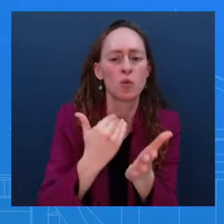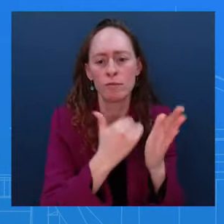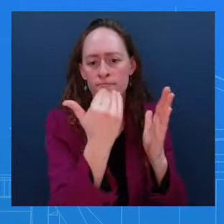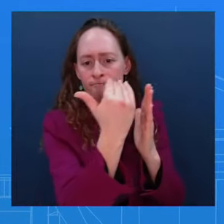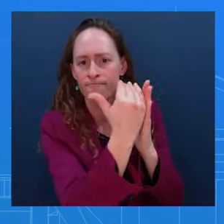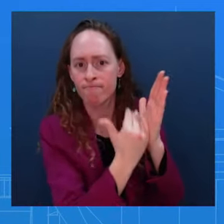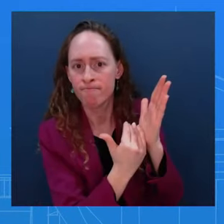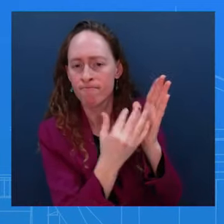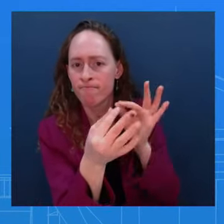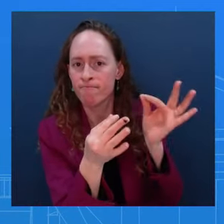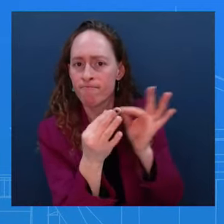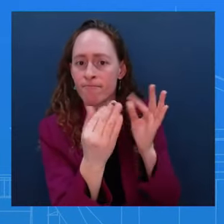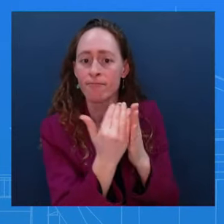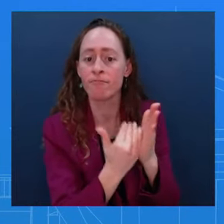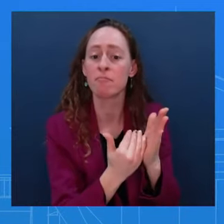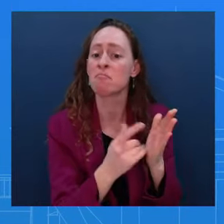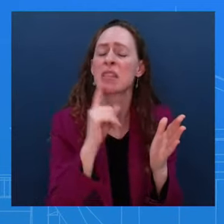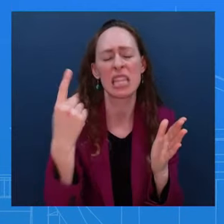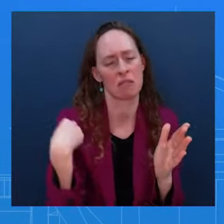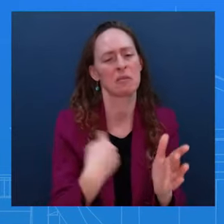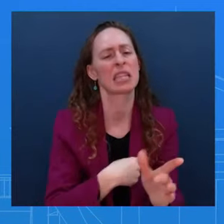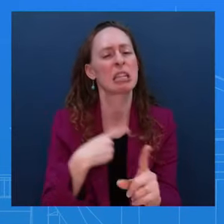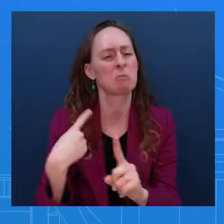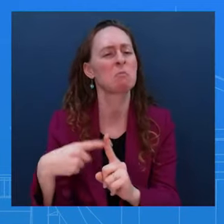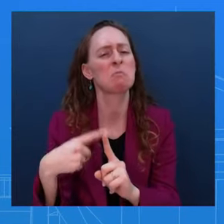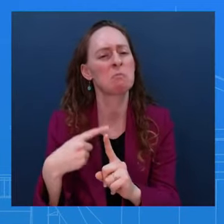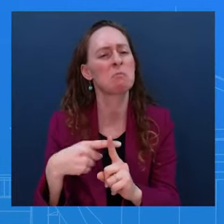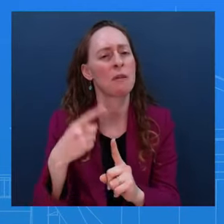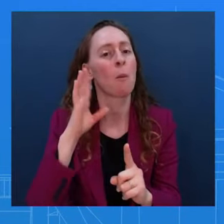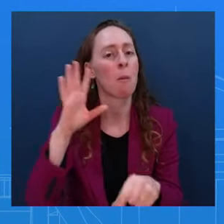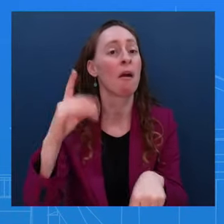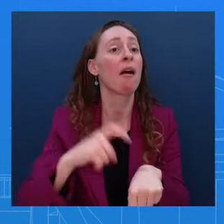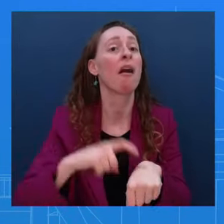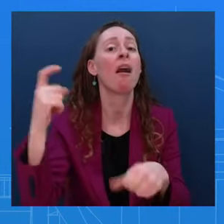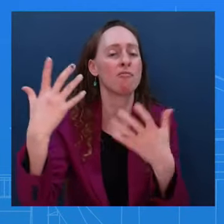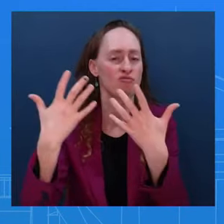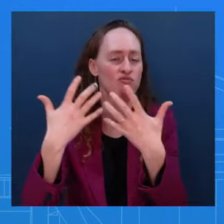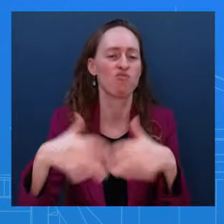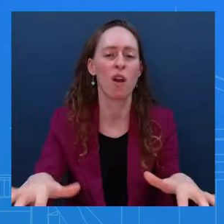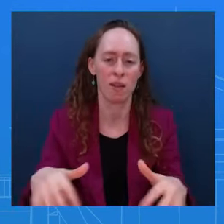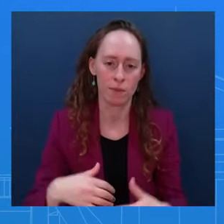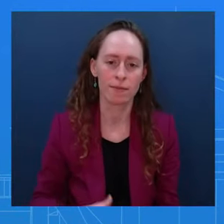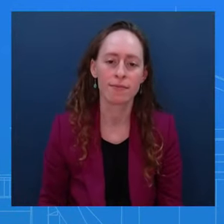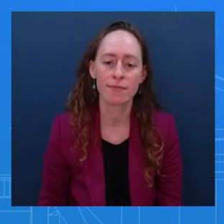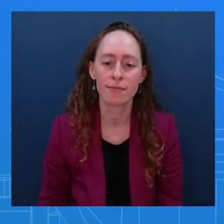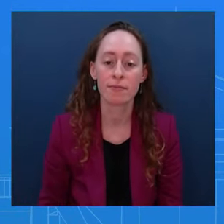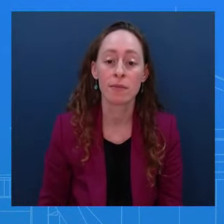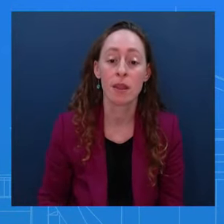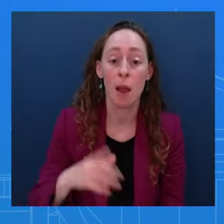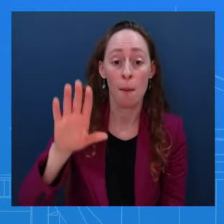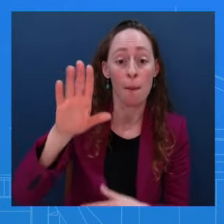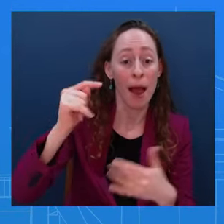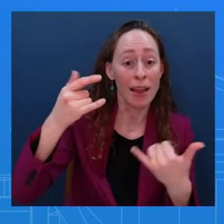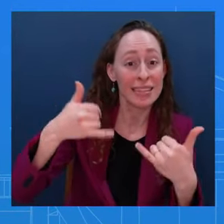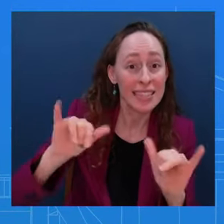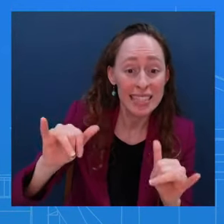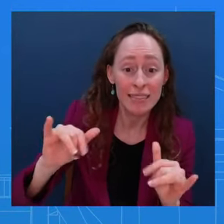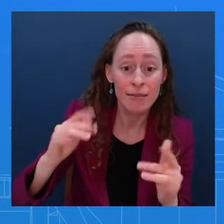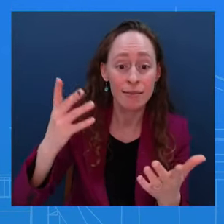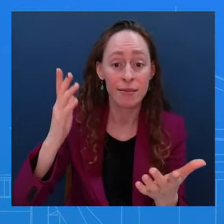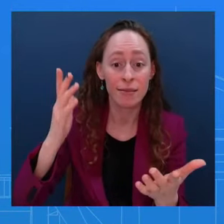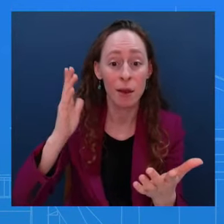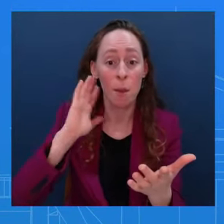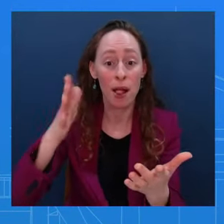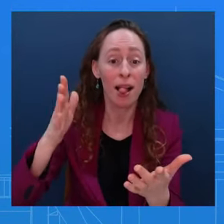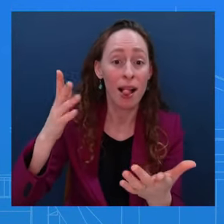that that will occur. But it's not going to stop the president trying to figure out more ways to continue to